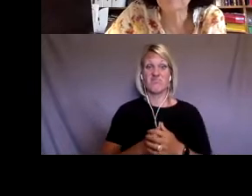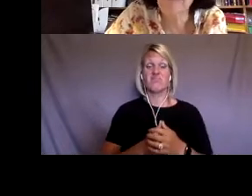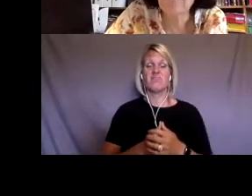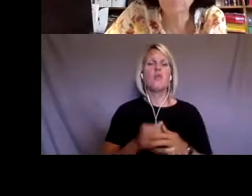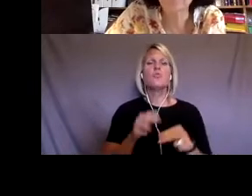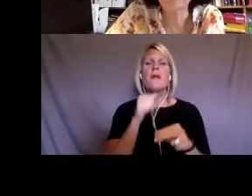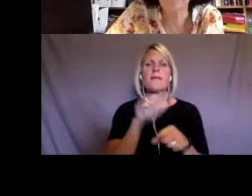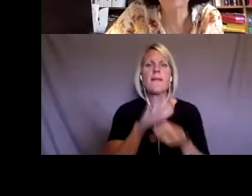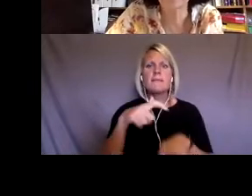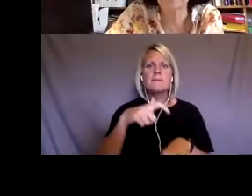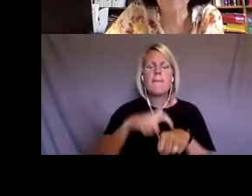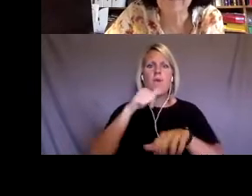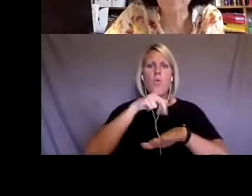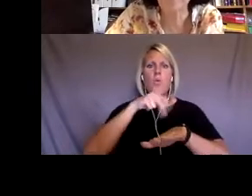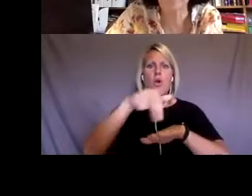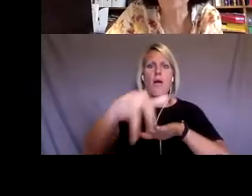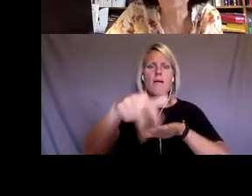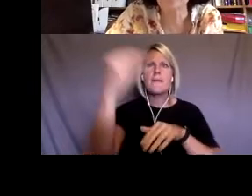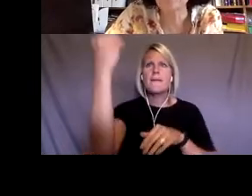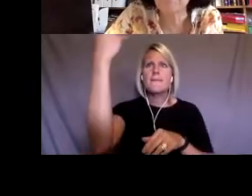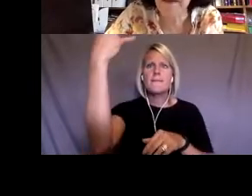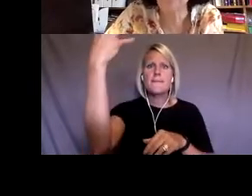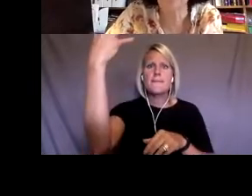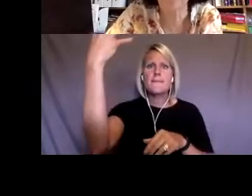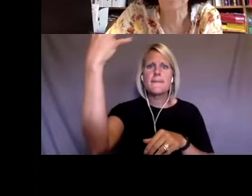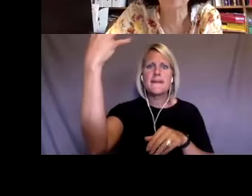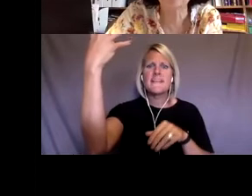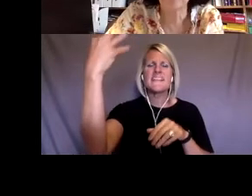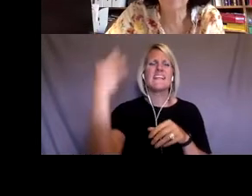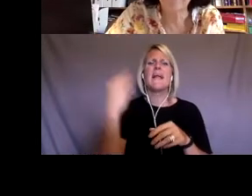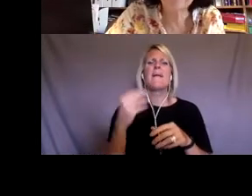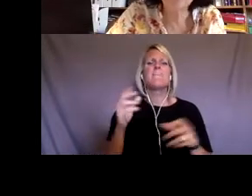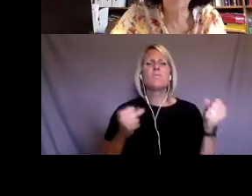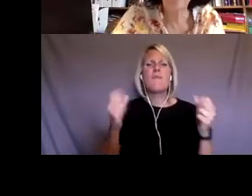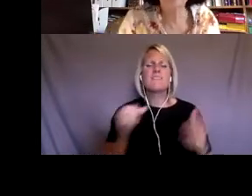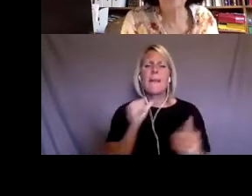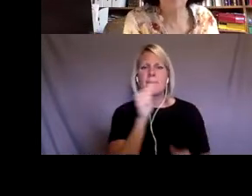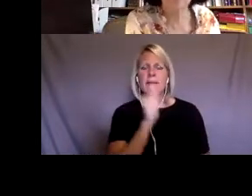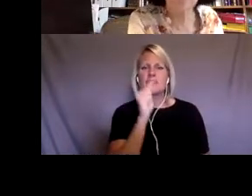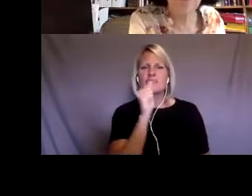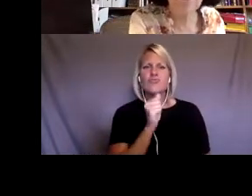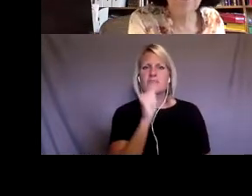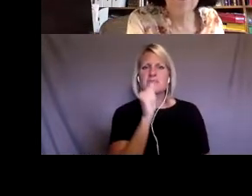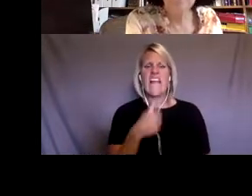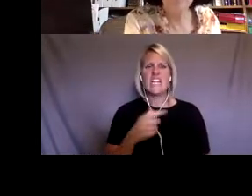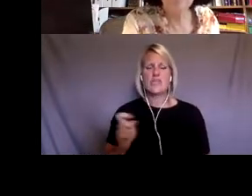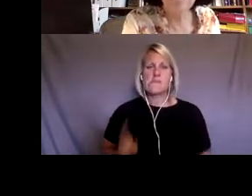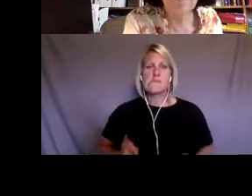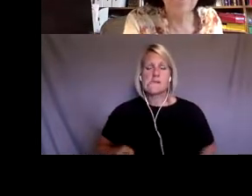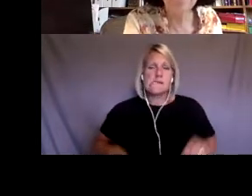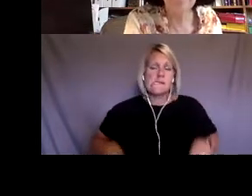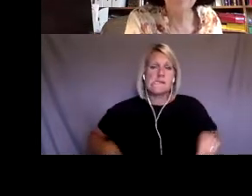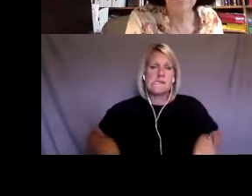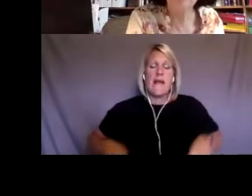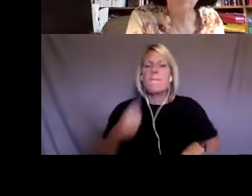the fast-moving traffic, the reckless drivers, the impatient drivers. I need to hustle across the street because there